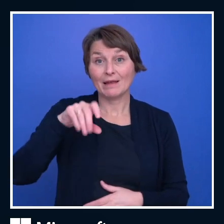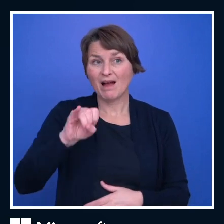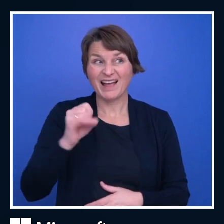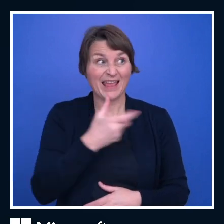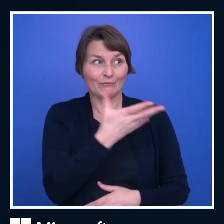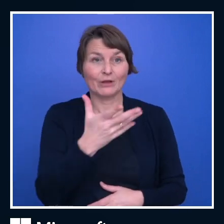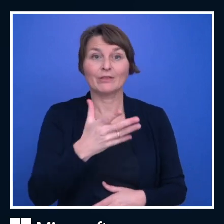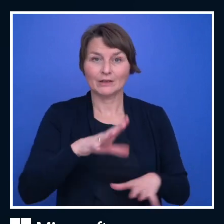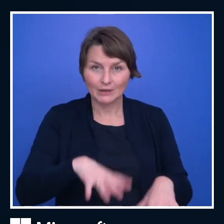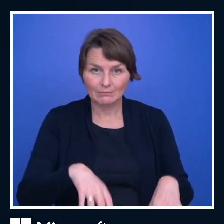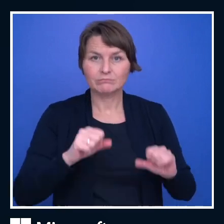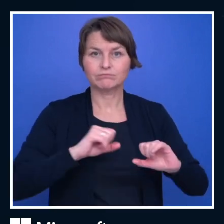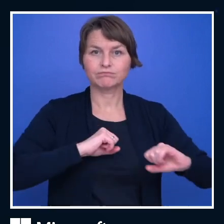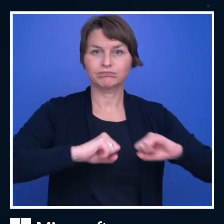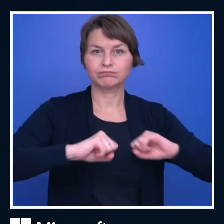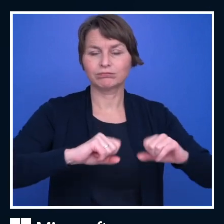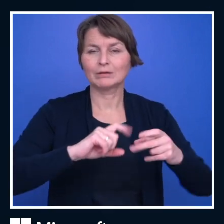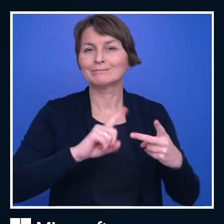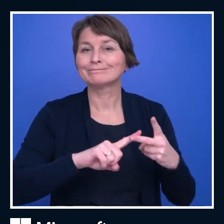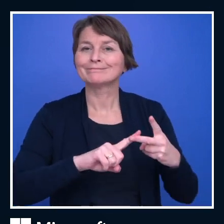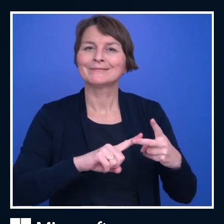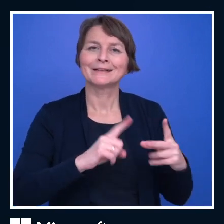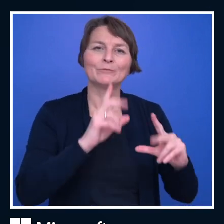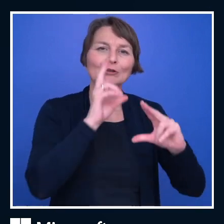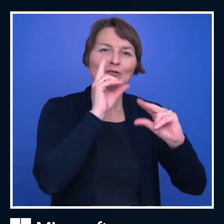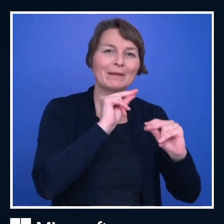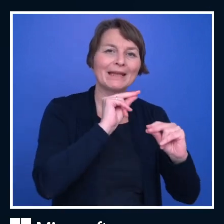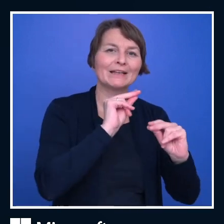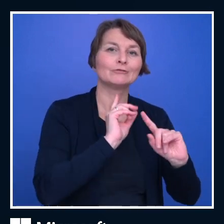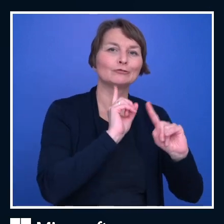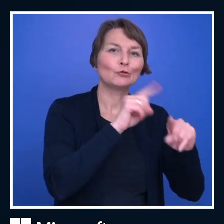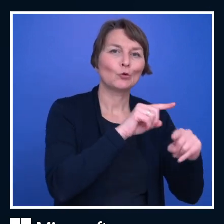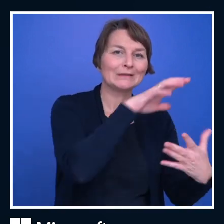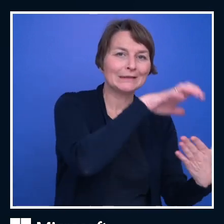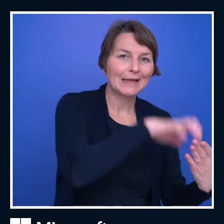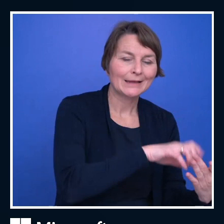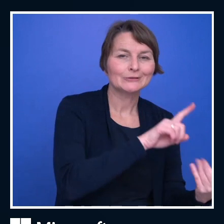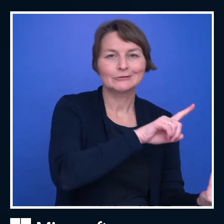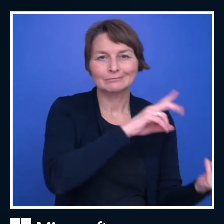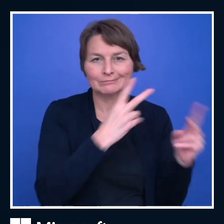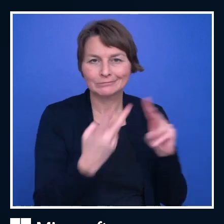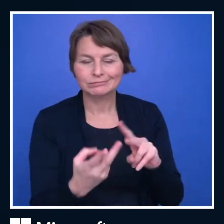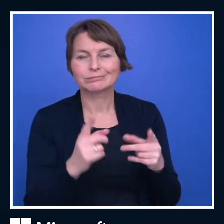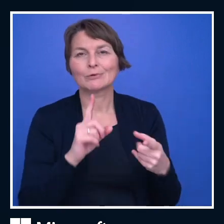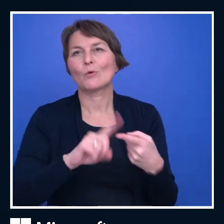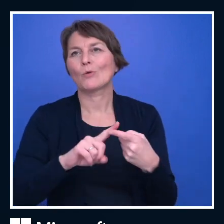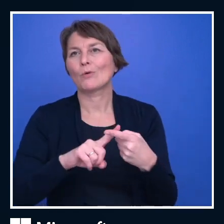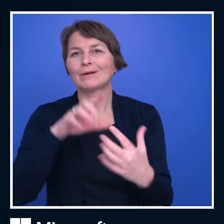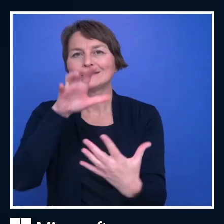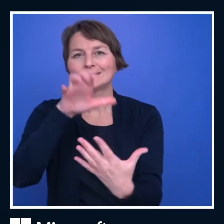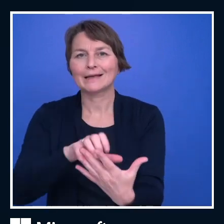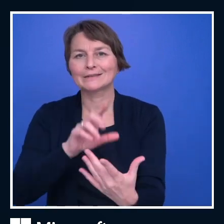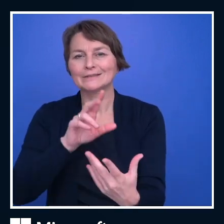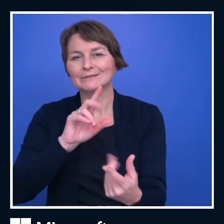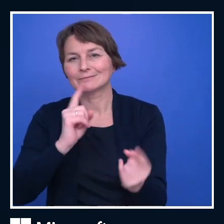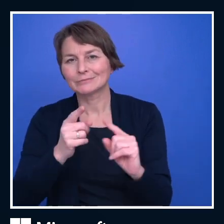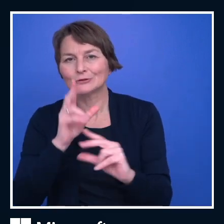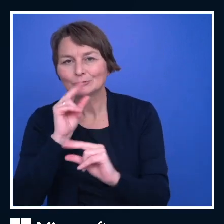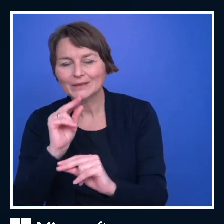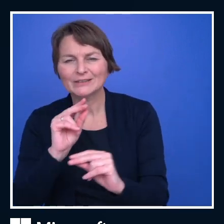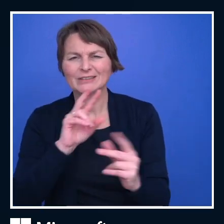text, text to speech, of course, image analysis, text analytics, computer vision,